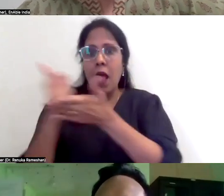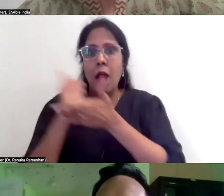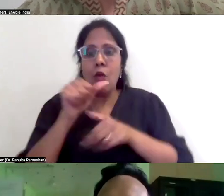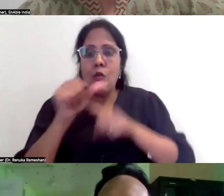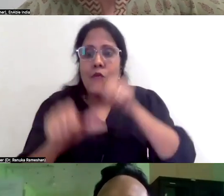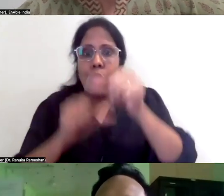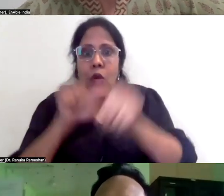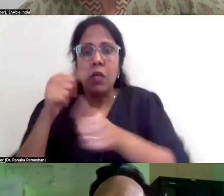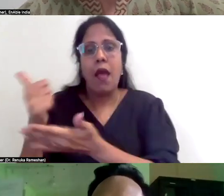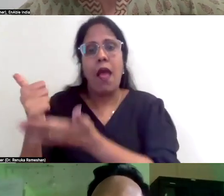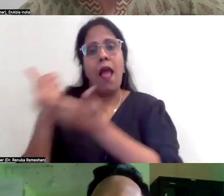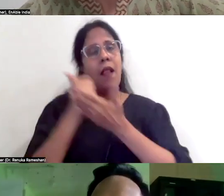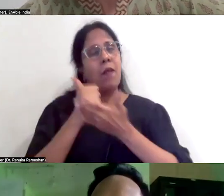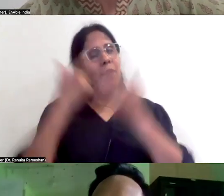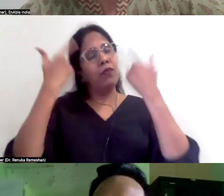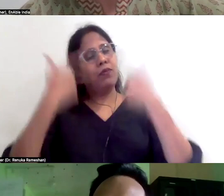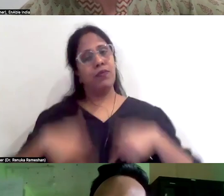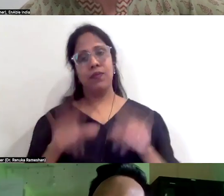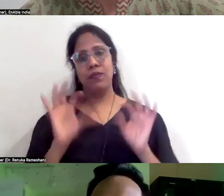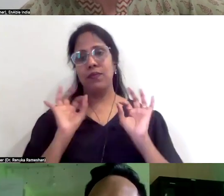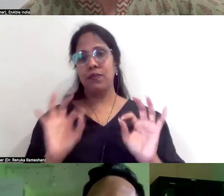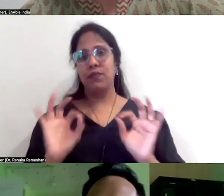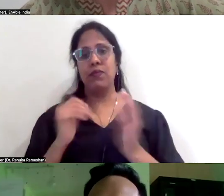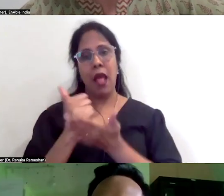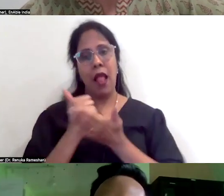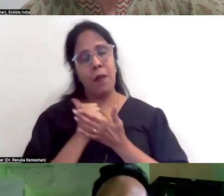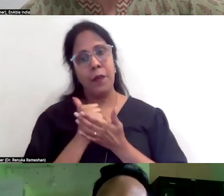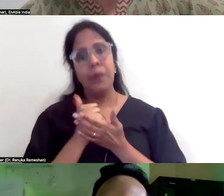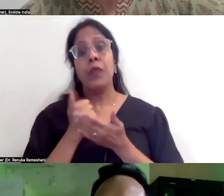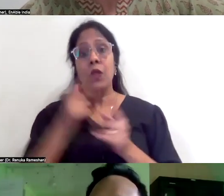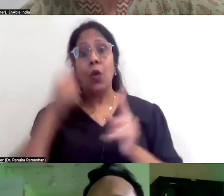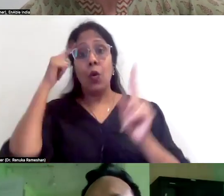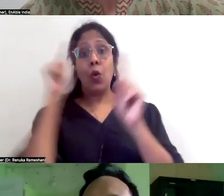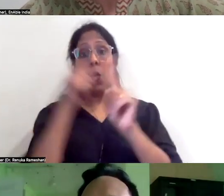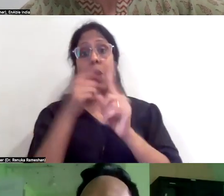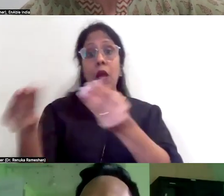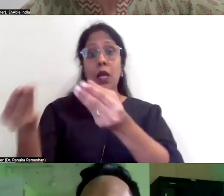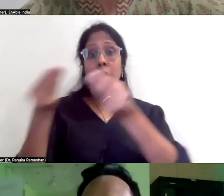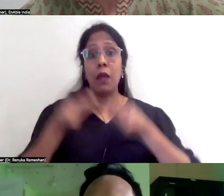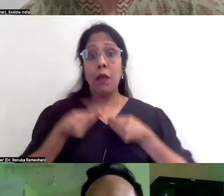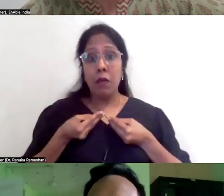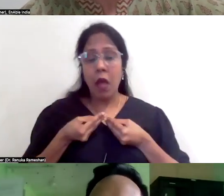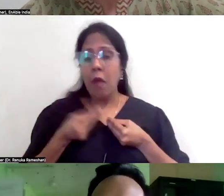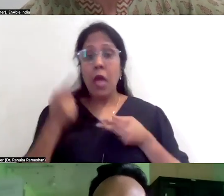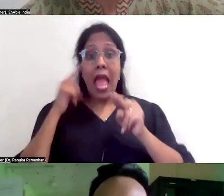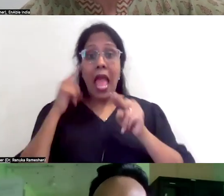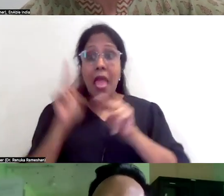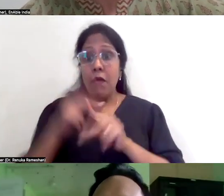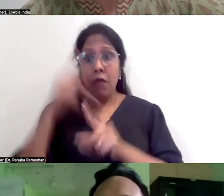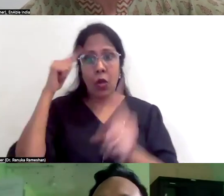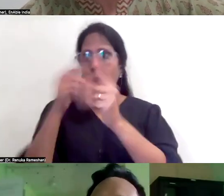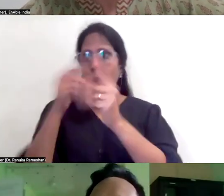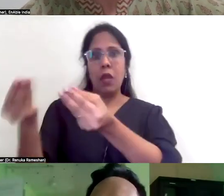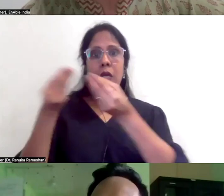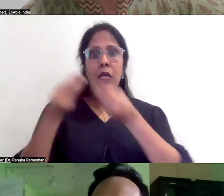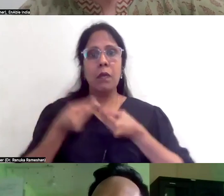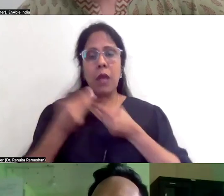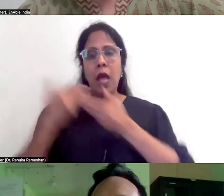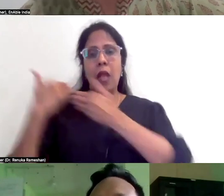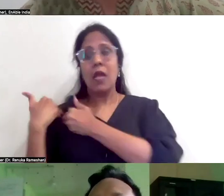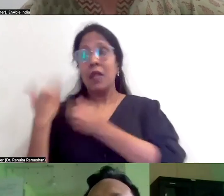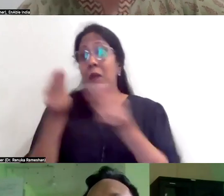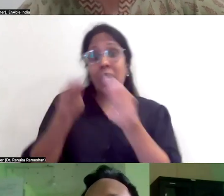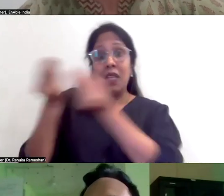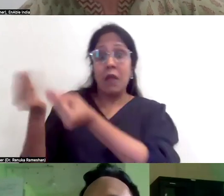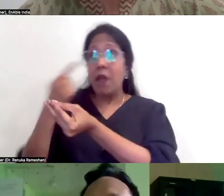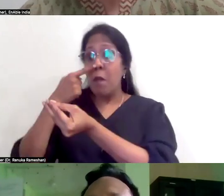me. And even if they have set a goal for me, if they would have not given the responsibility to my parents,